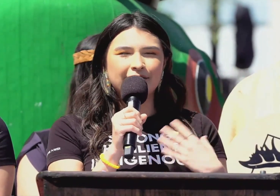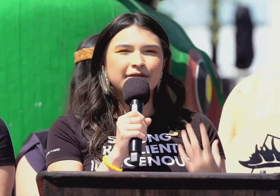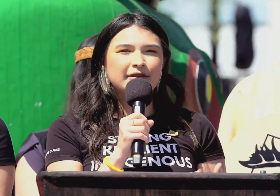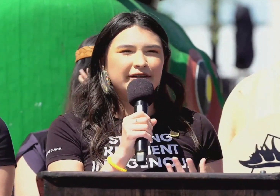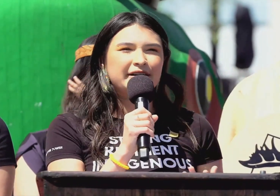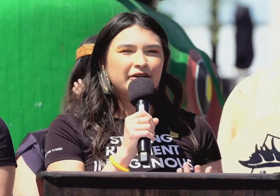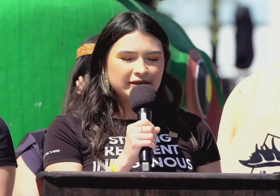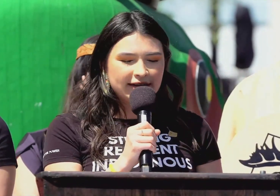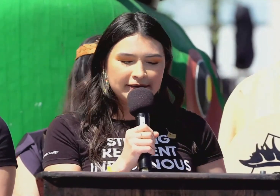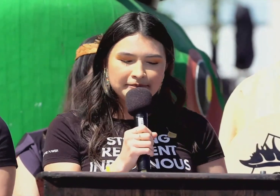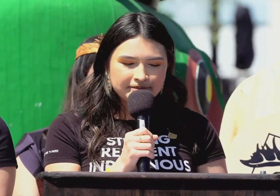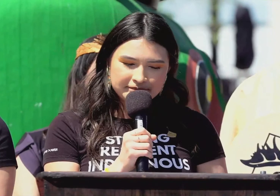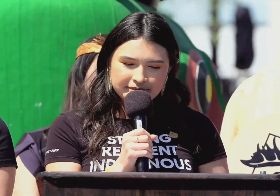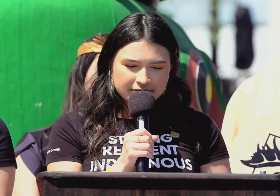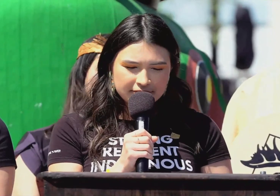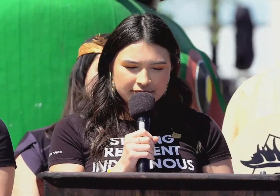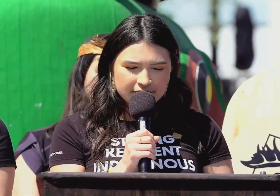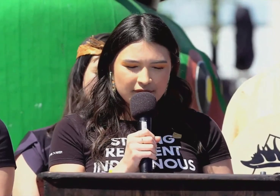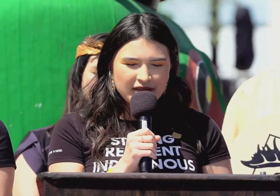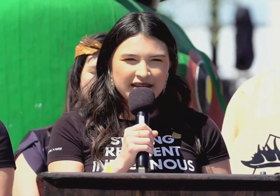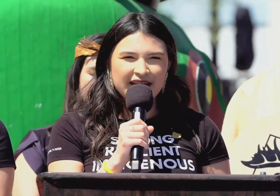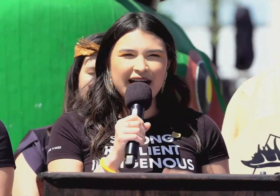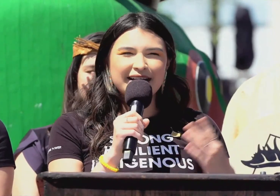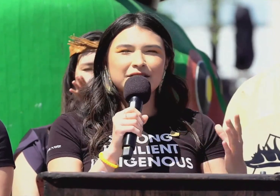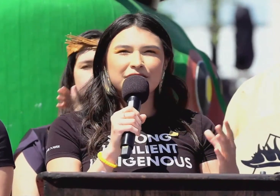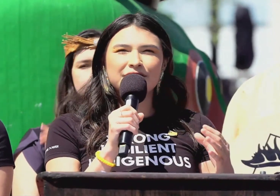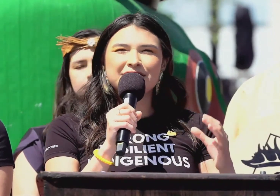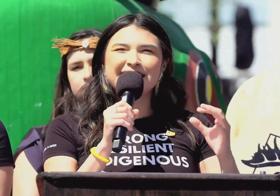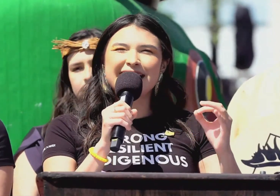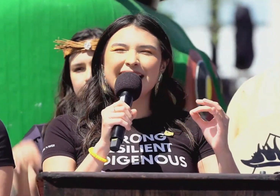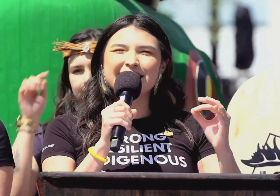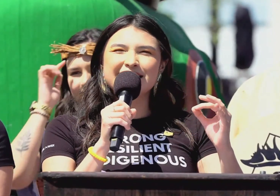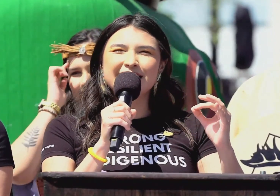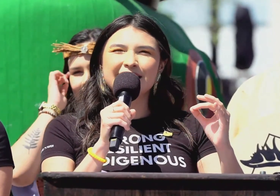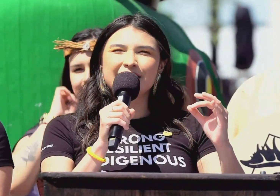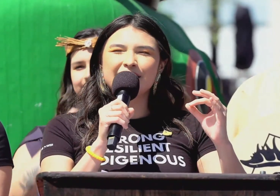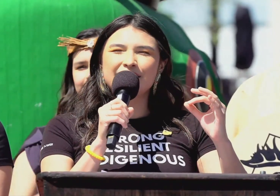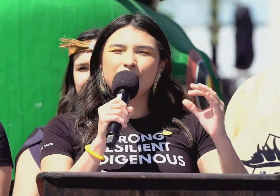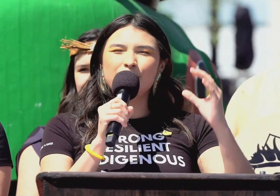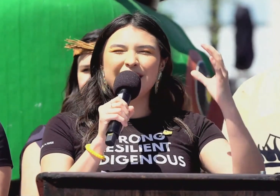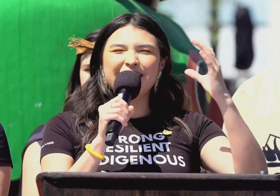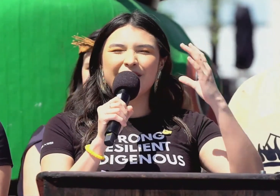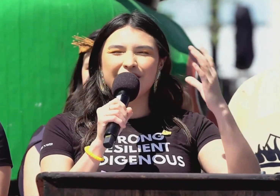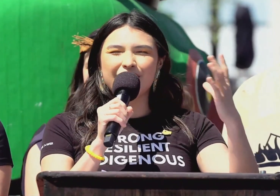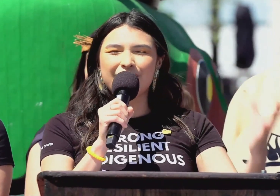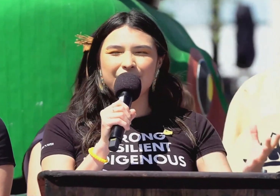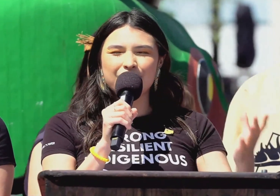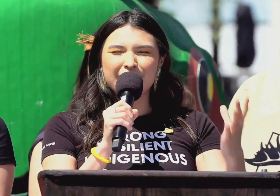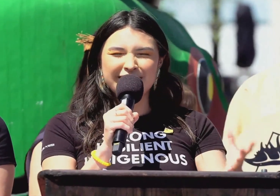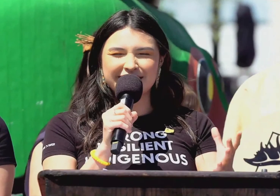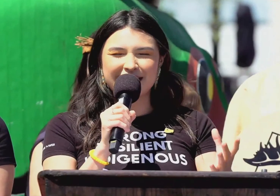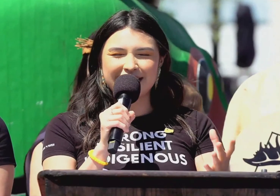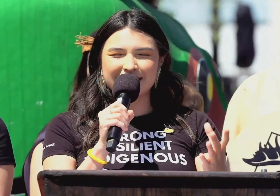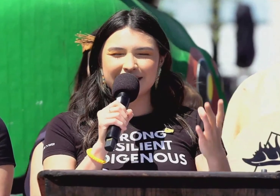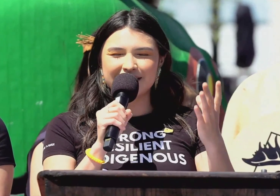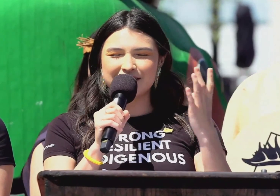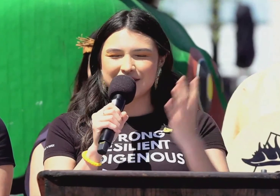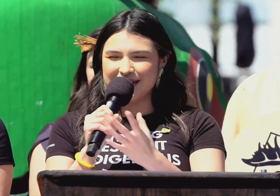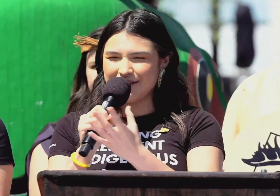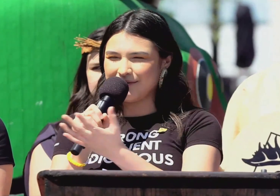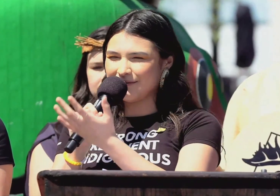people have for a very long time. I learned that we are all one,